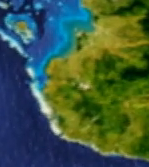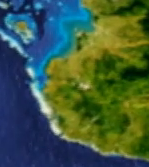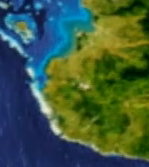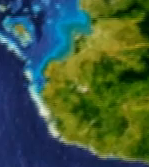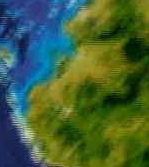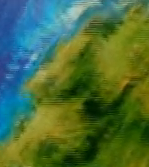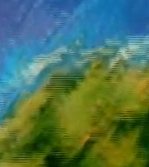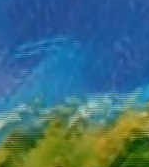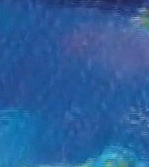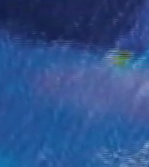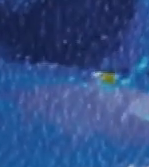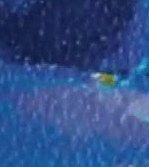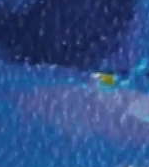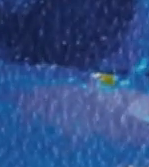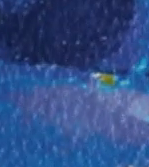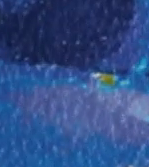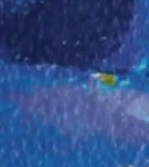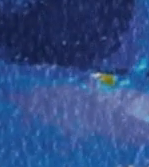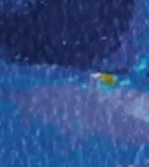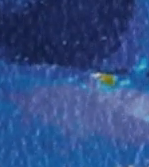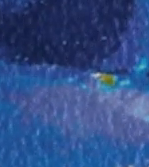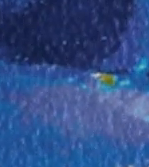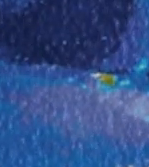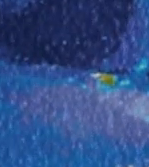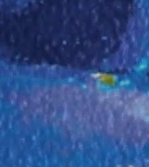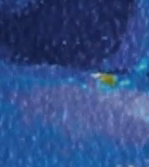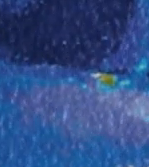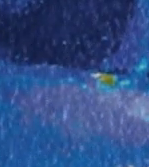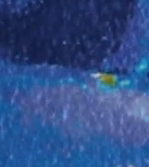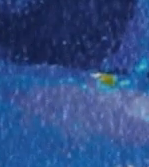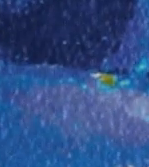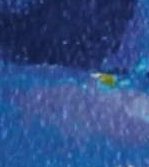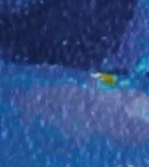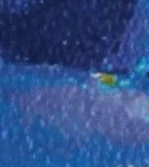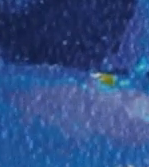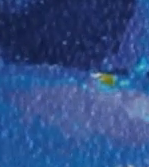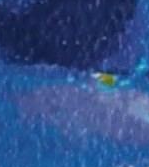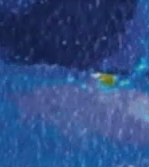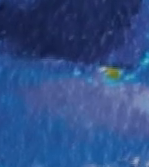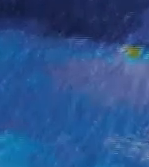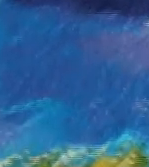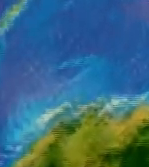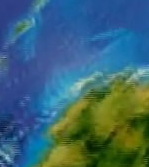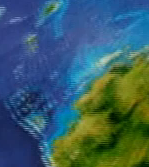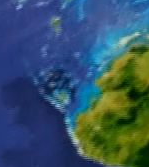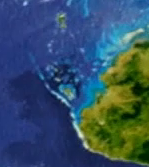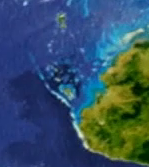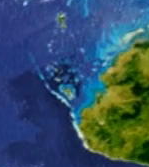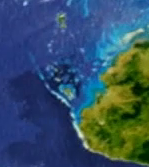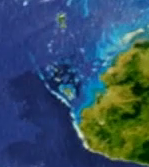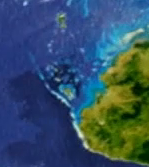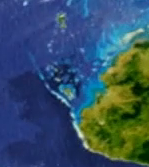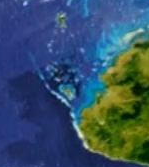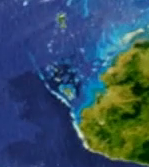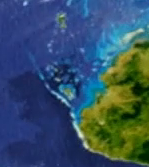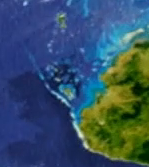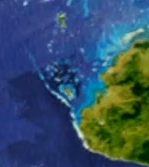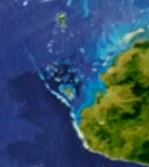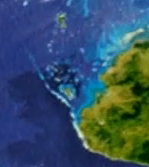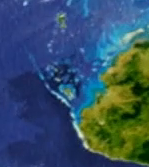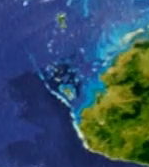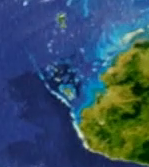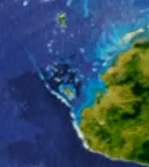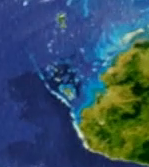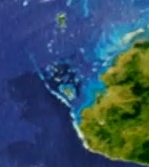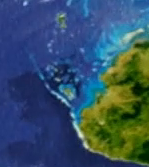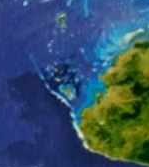generally cloudy afternoon. And in the north, cloudy skies and a few brief showers. At sea, 20 to 25